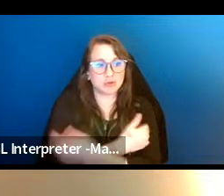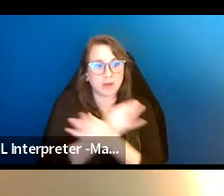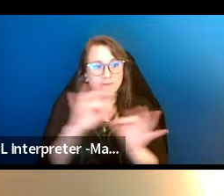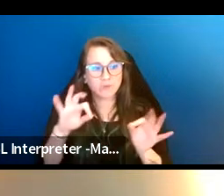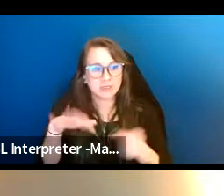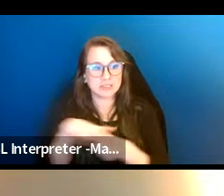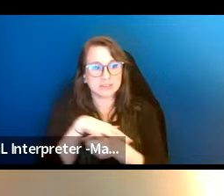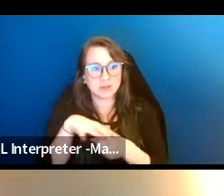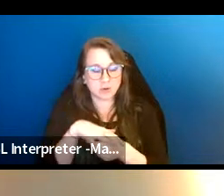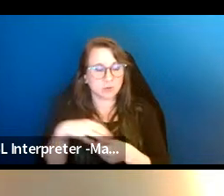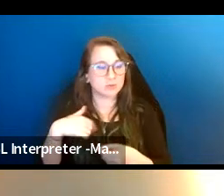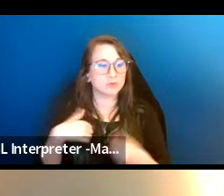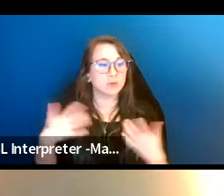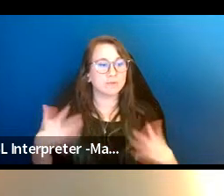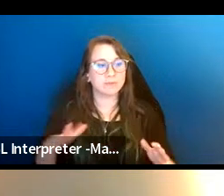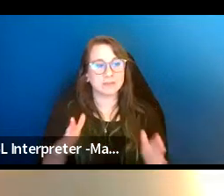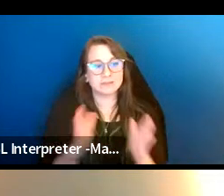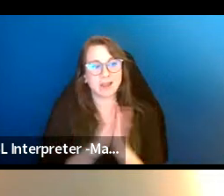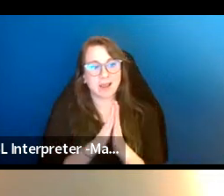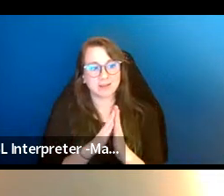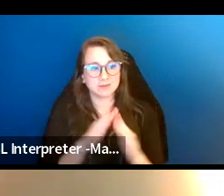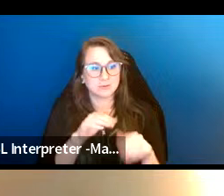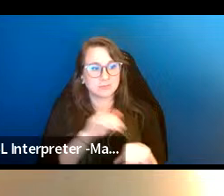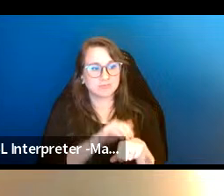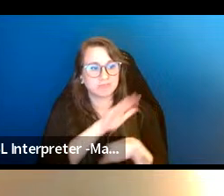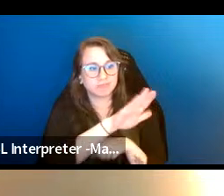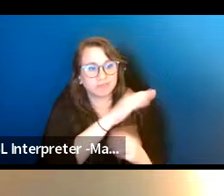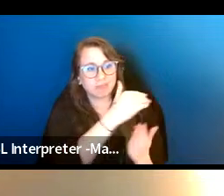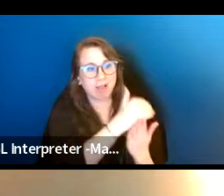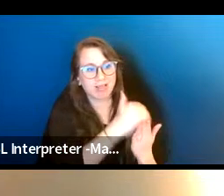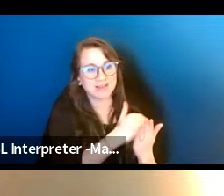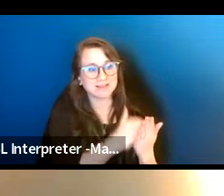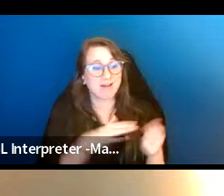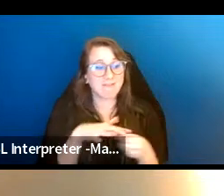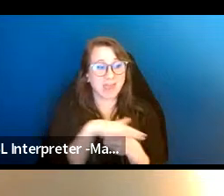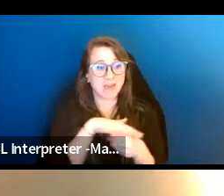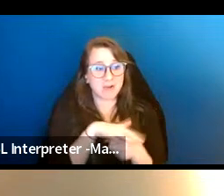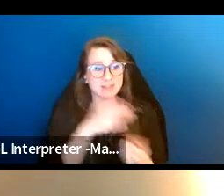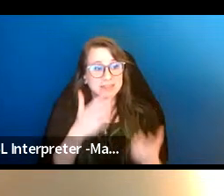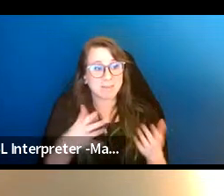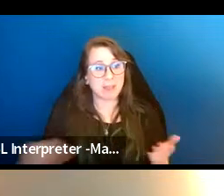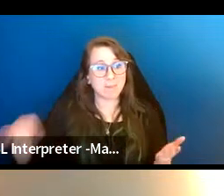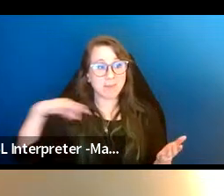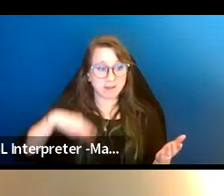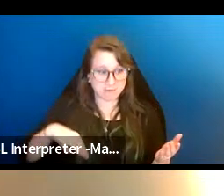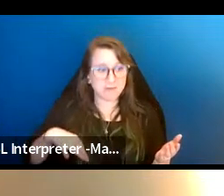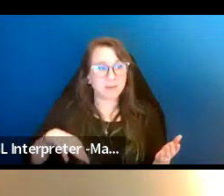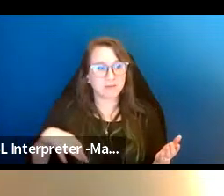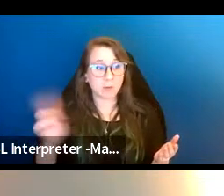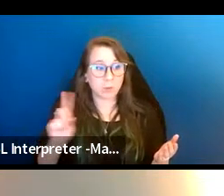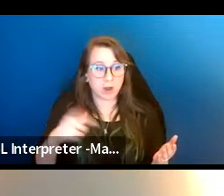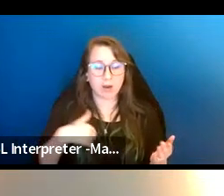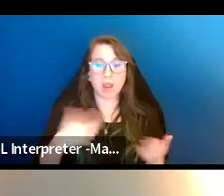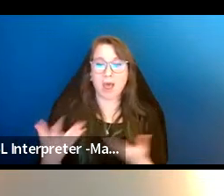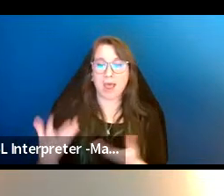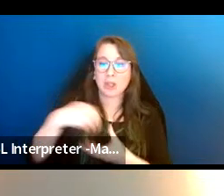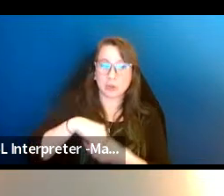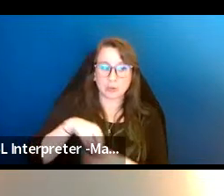were asked to submit a list of areas that we think might benefit from these drug-free zones, and I included